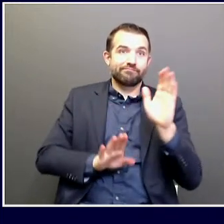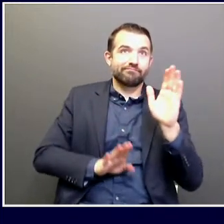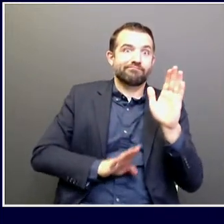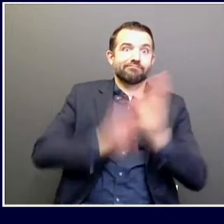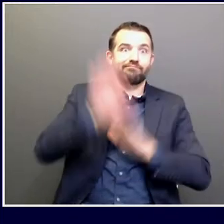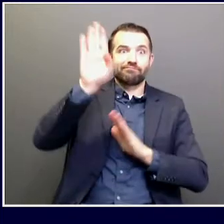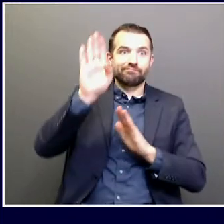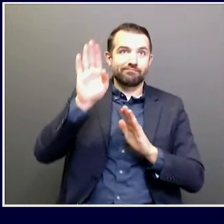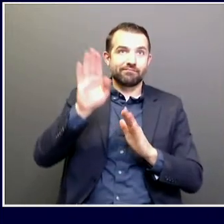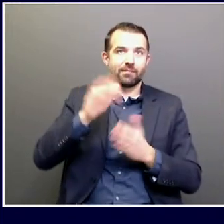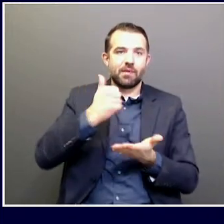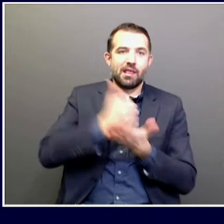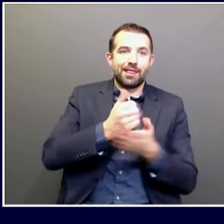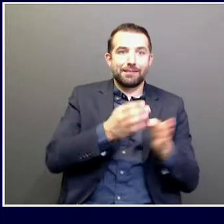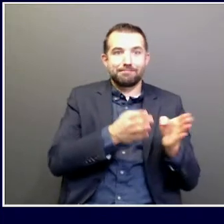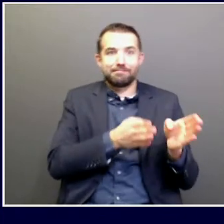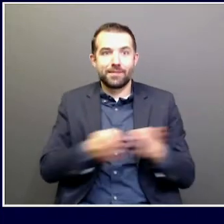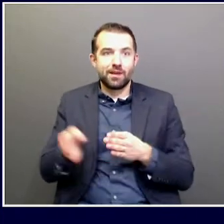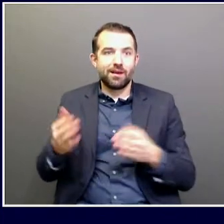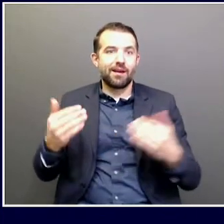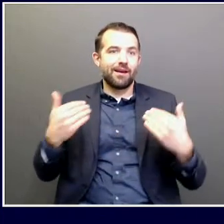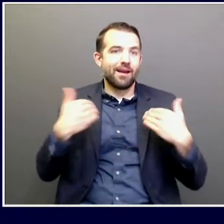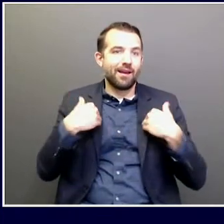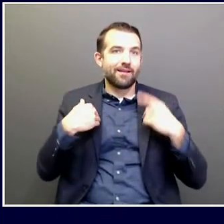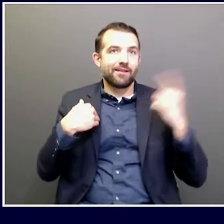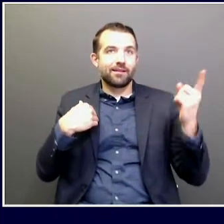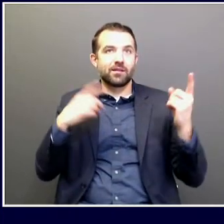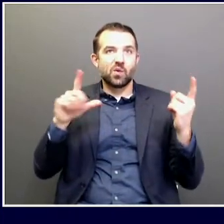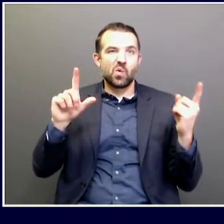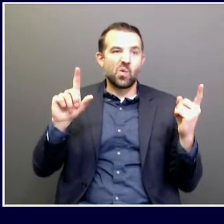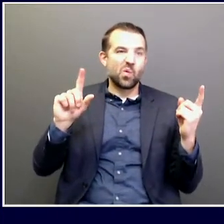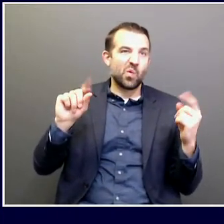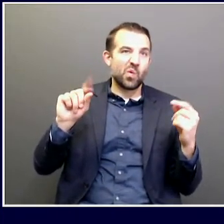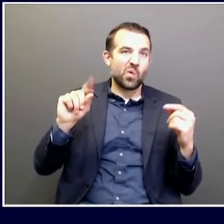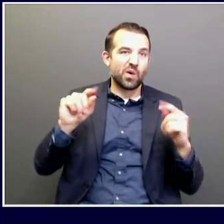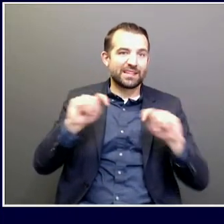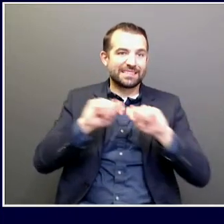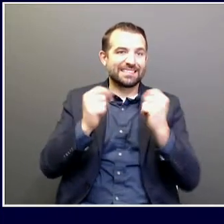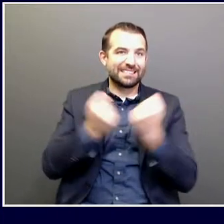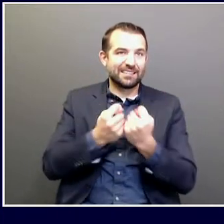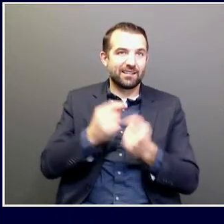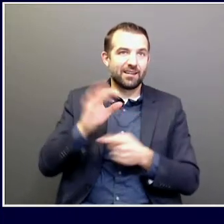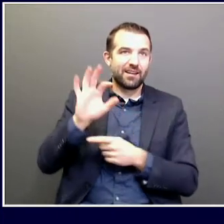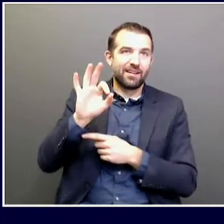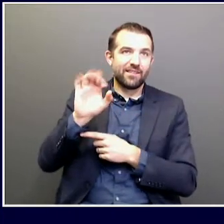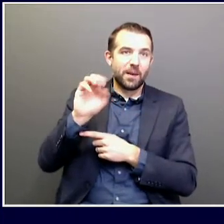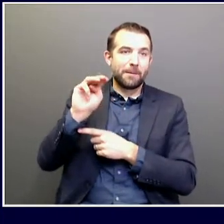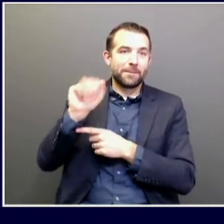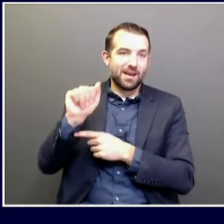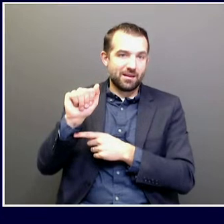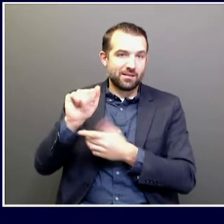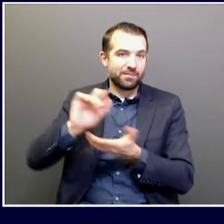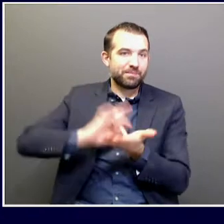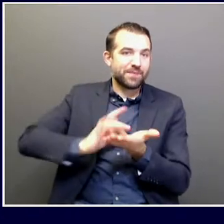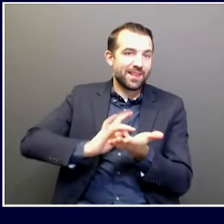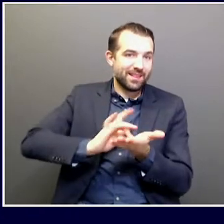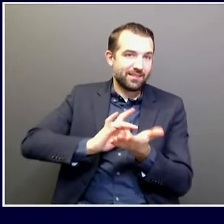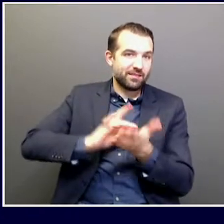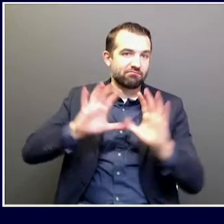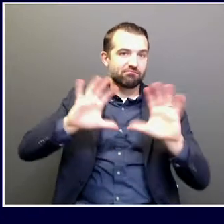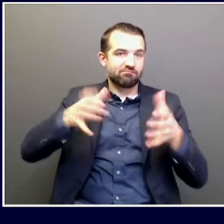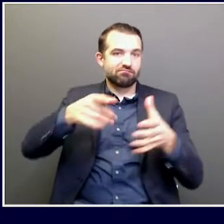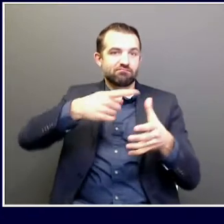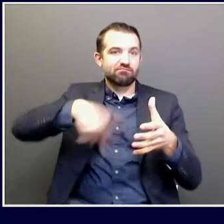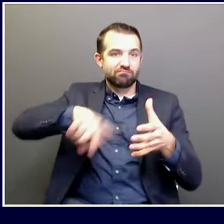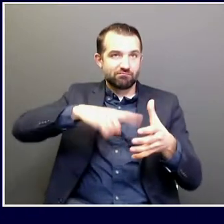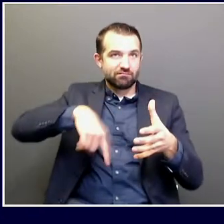plus teams of medical support from FEMA, as well as additional teams from the Department of Defense. We